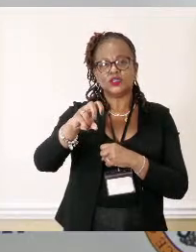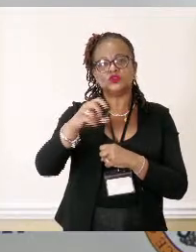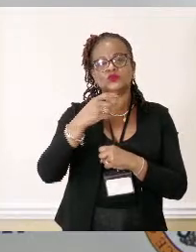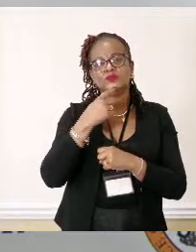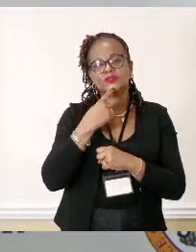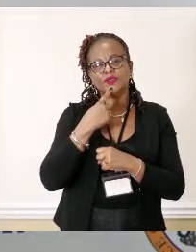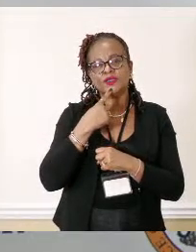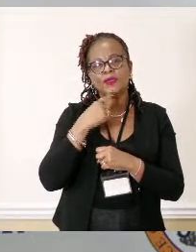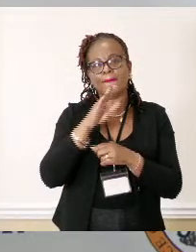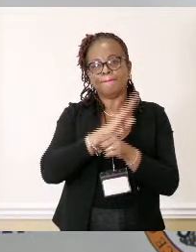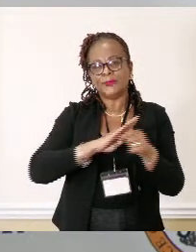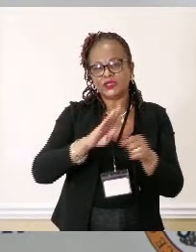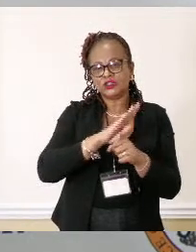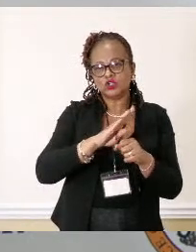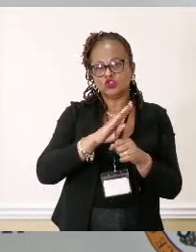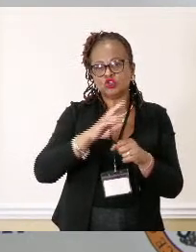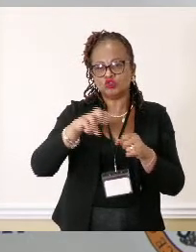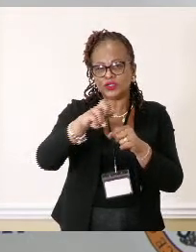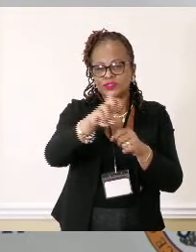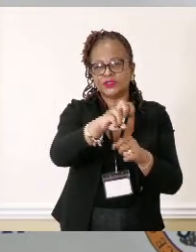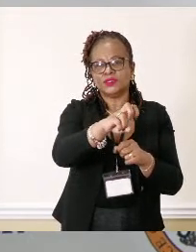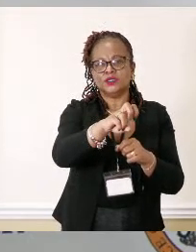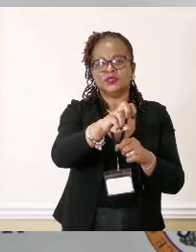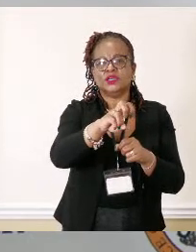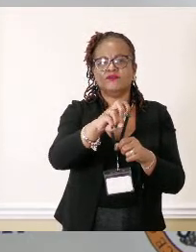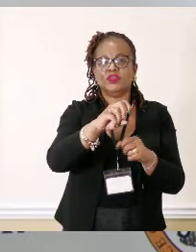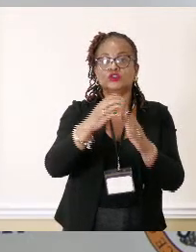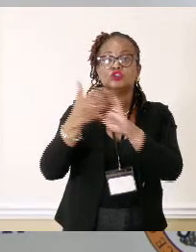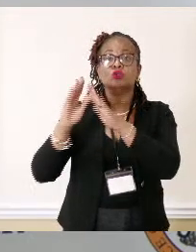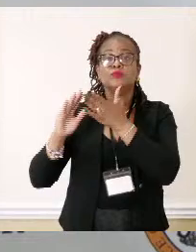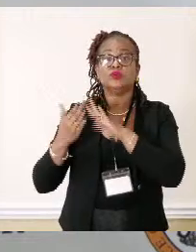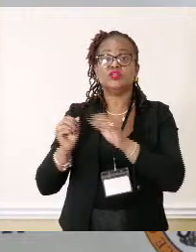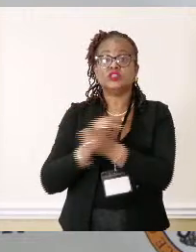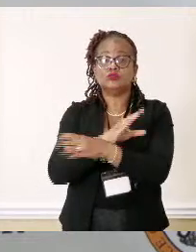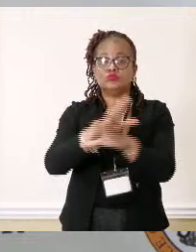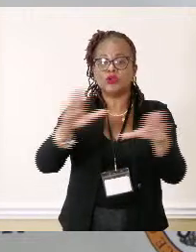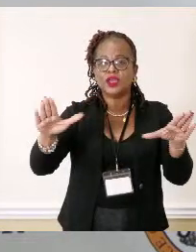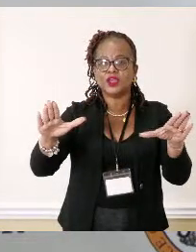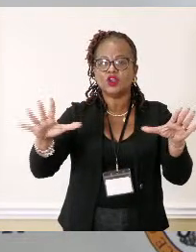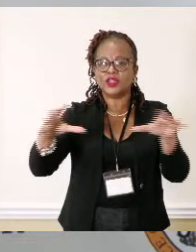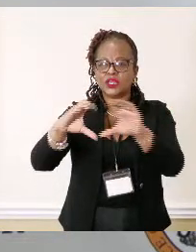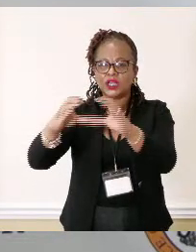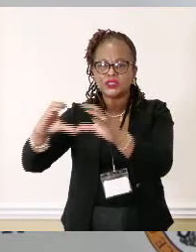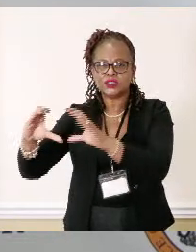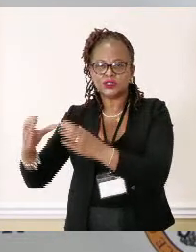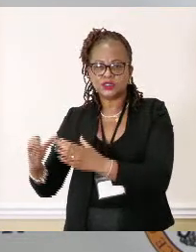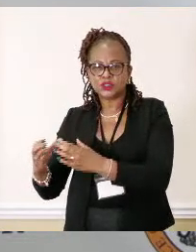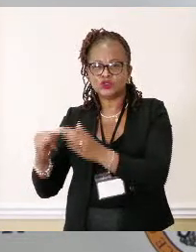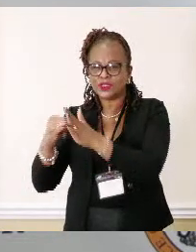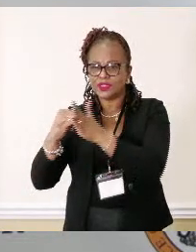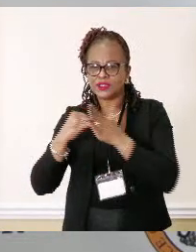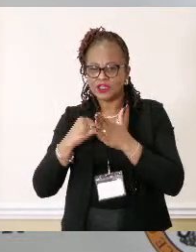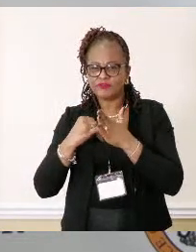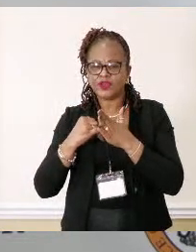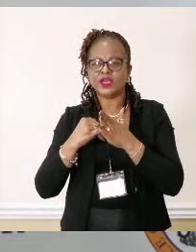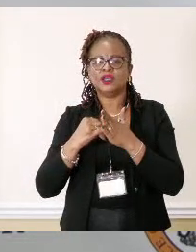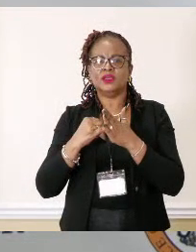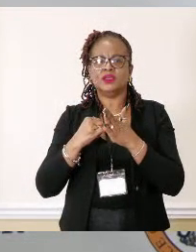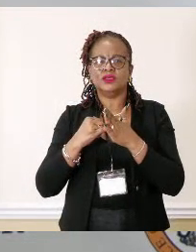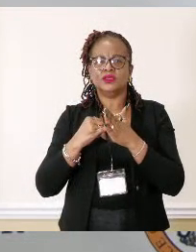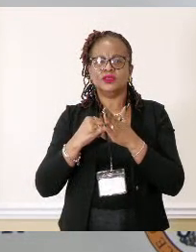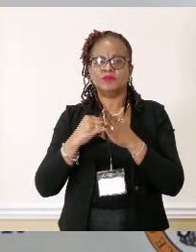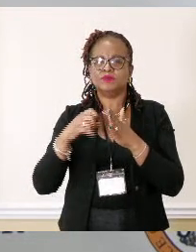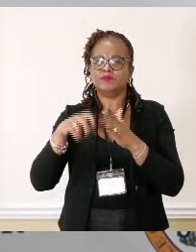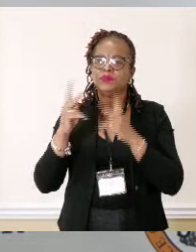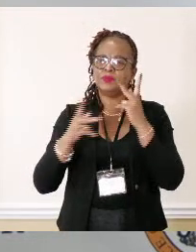say, based on your tracing, if there is community spread or any clusters that you can identify, and also have those travelers been